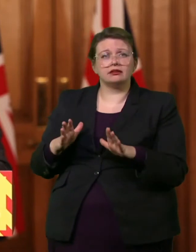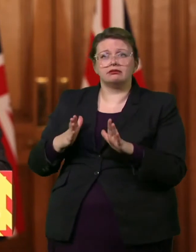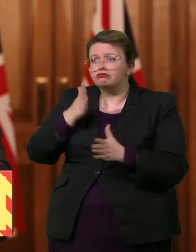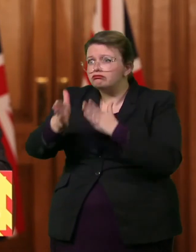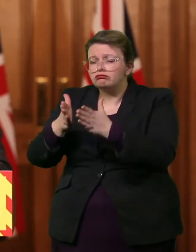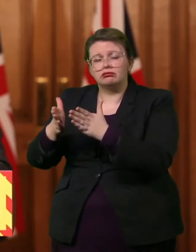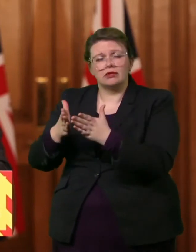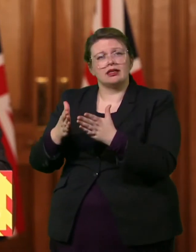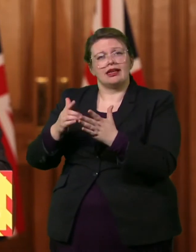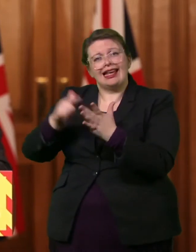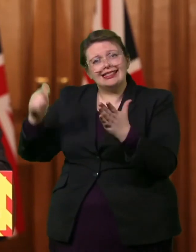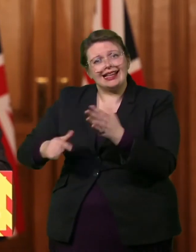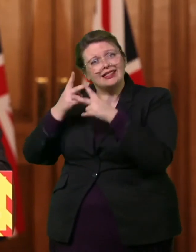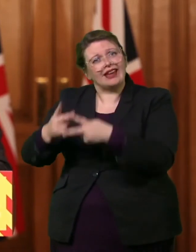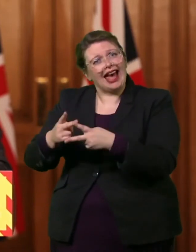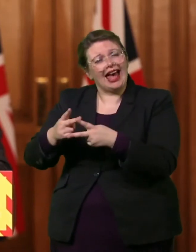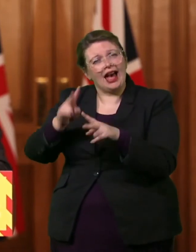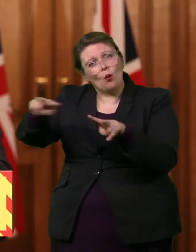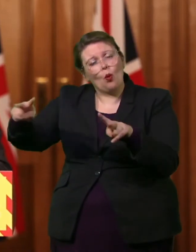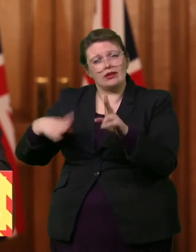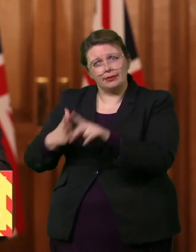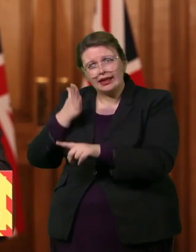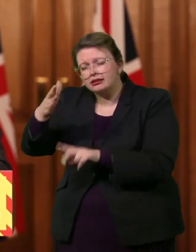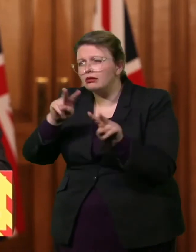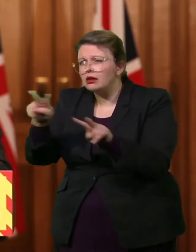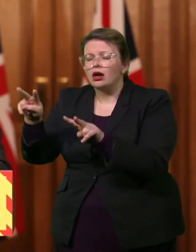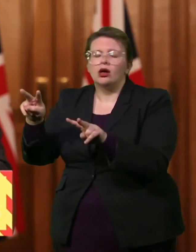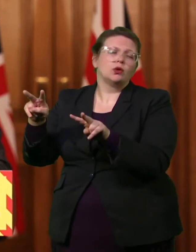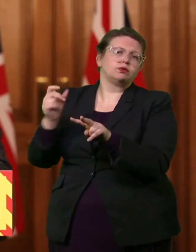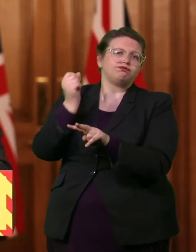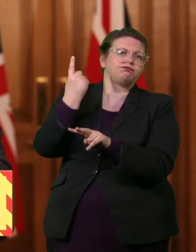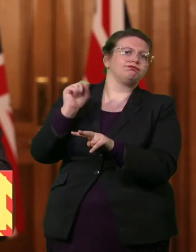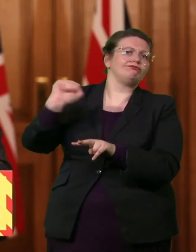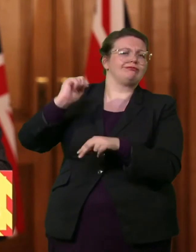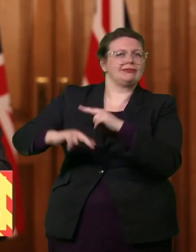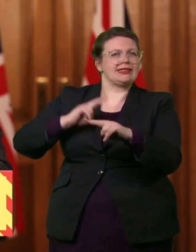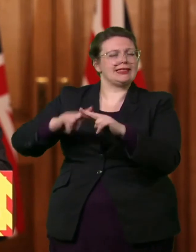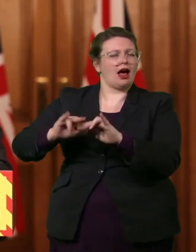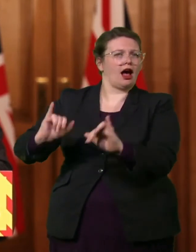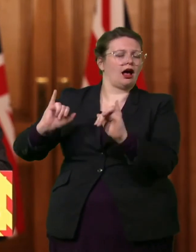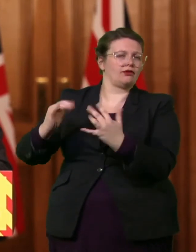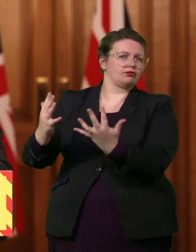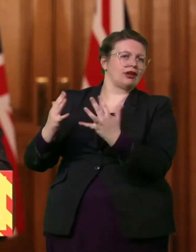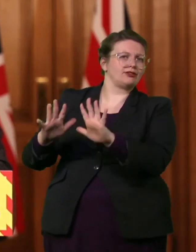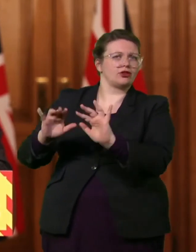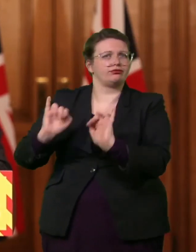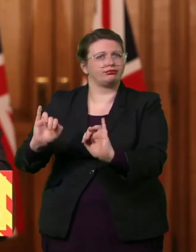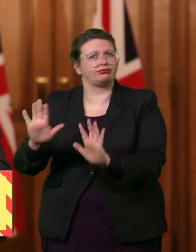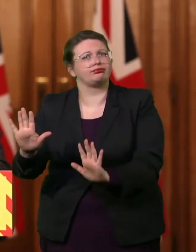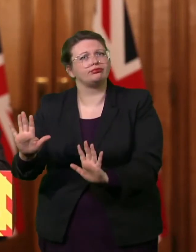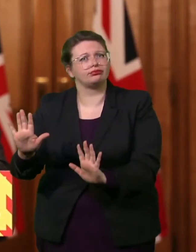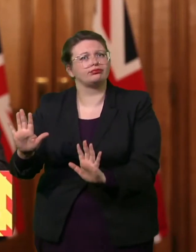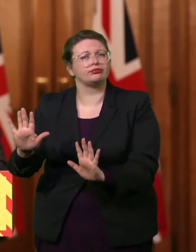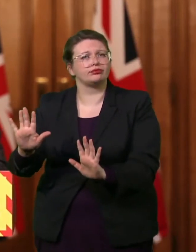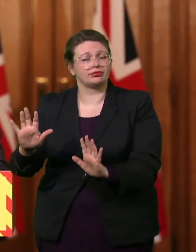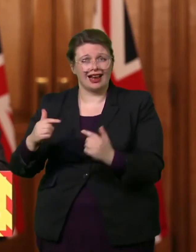seen the pressures that NHS staff are under. I know from talking to them what